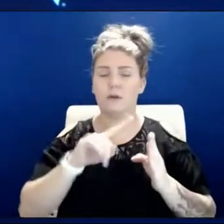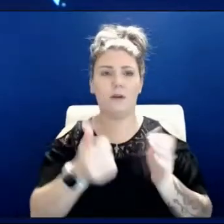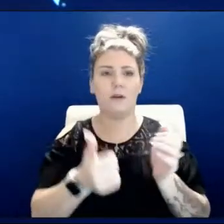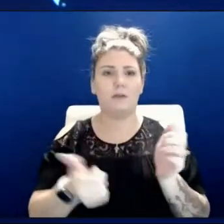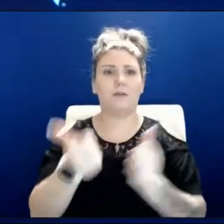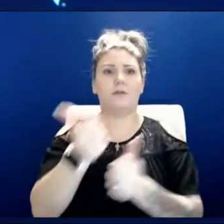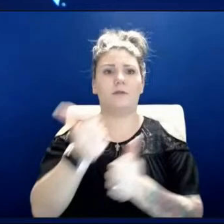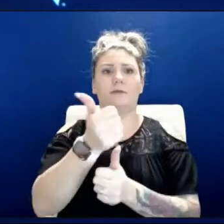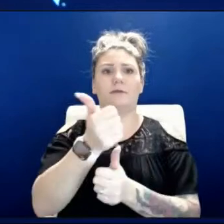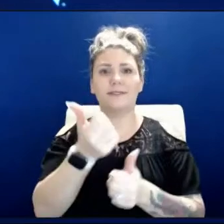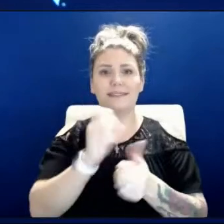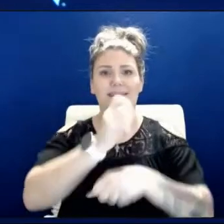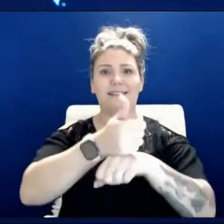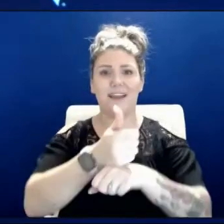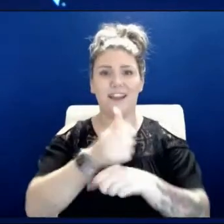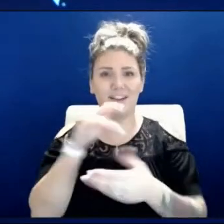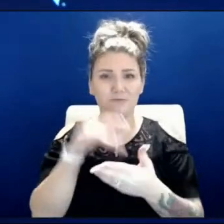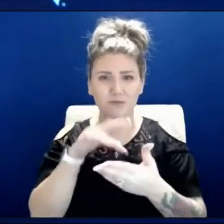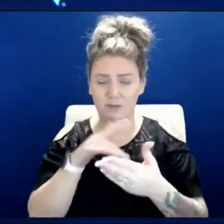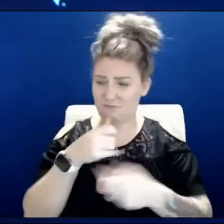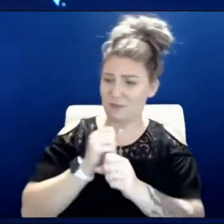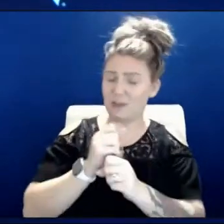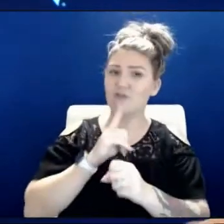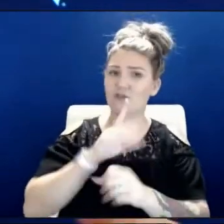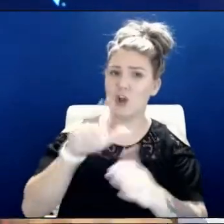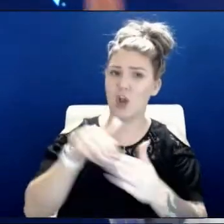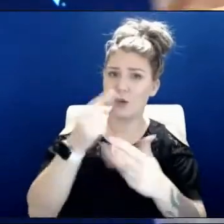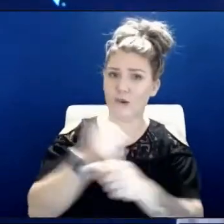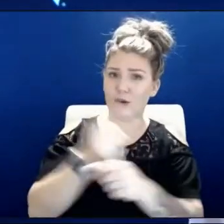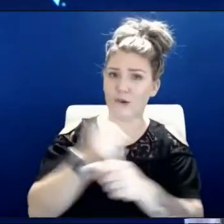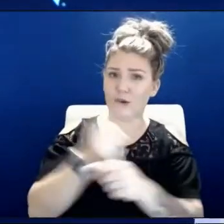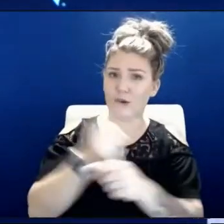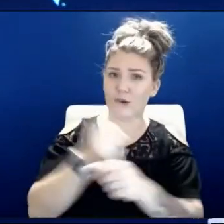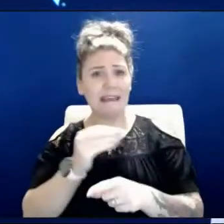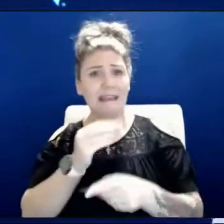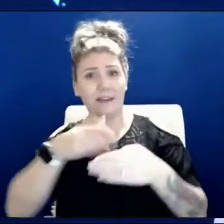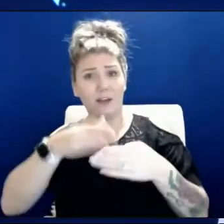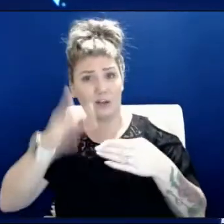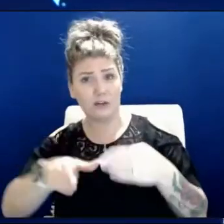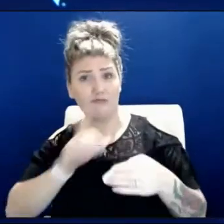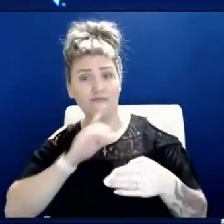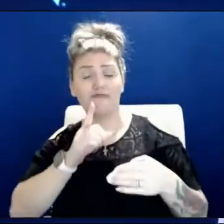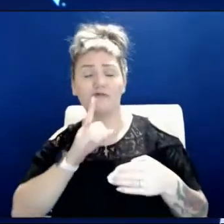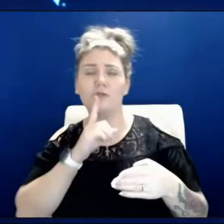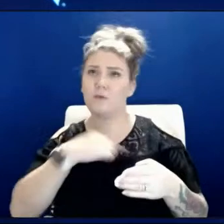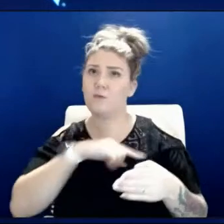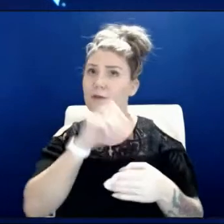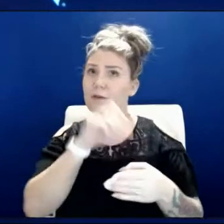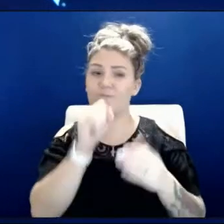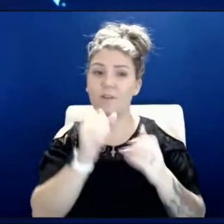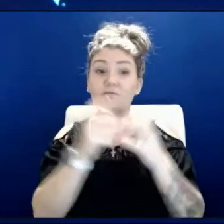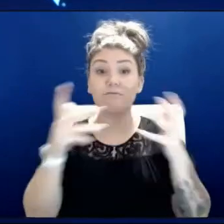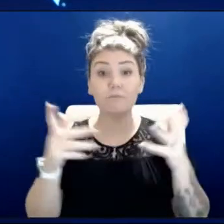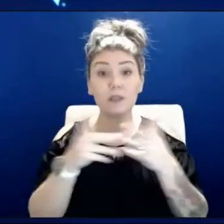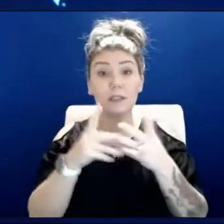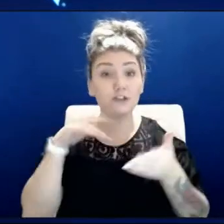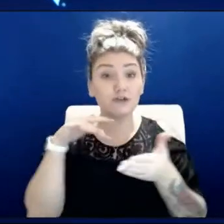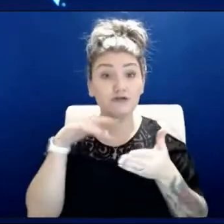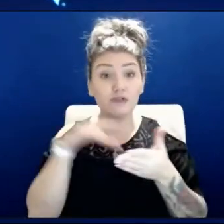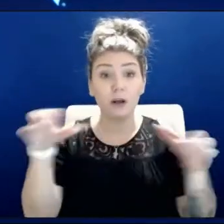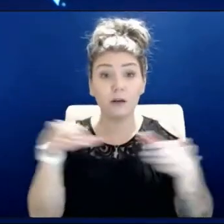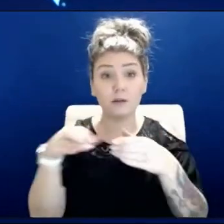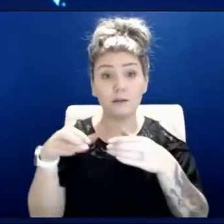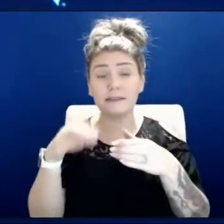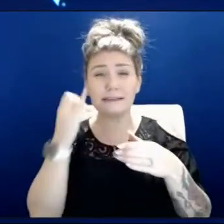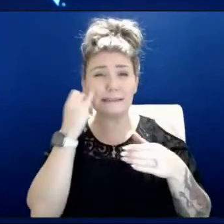make sure that the conclusion from them is true. And sometimes we lump multiple trials together to try and figure out if there's a real trend.